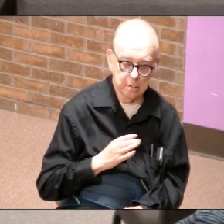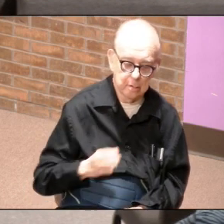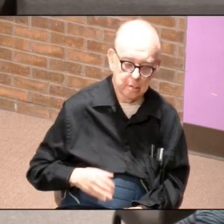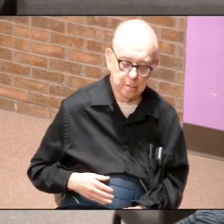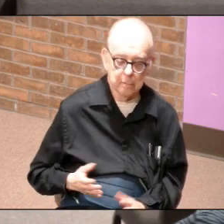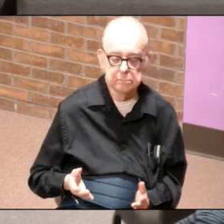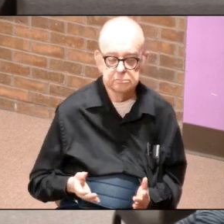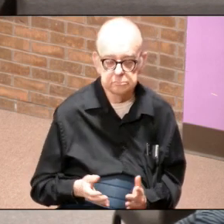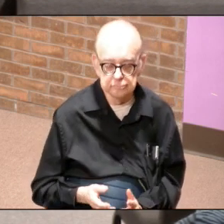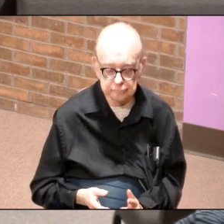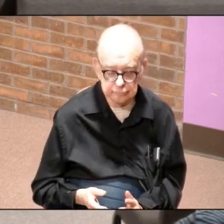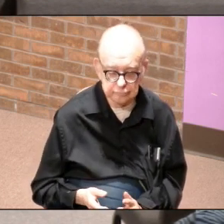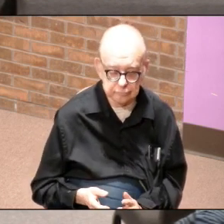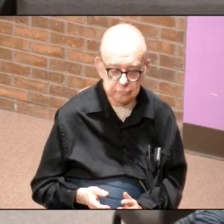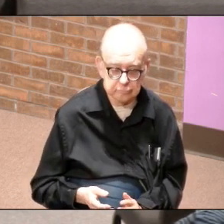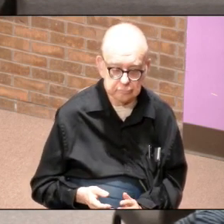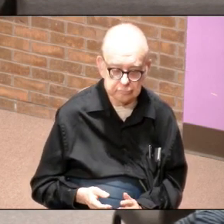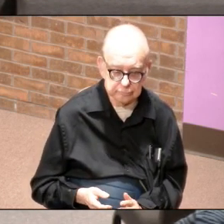intercessor,